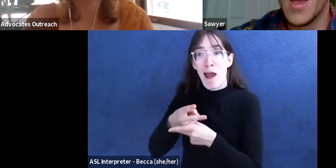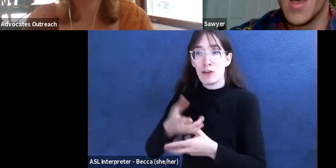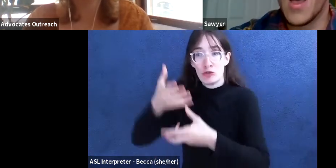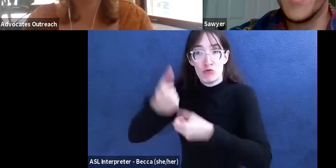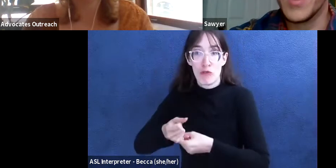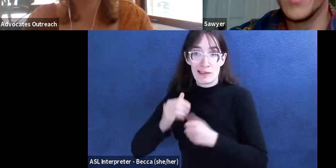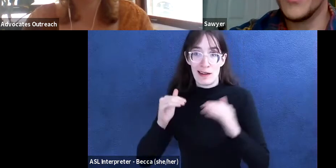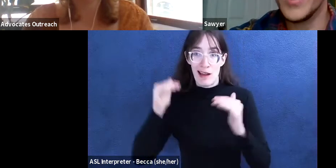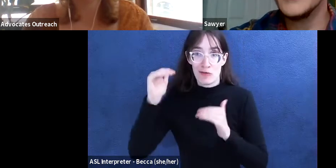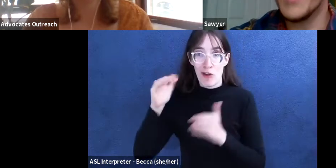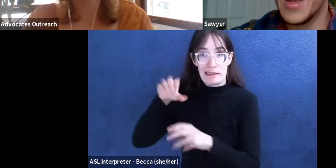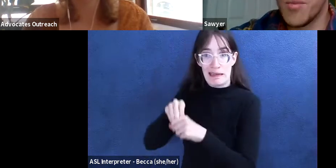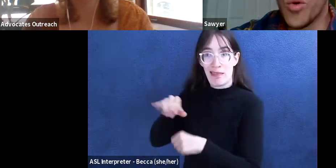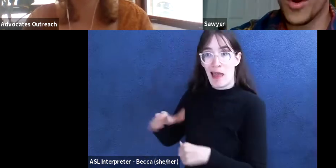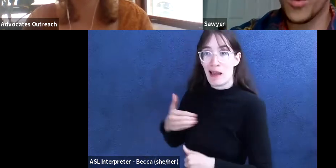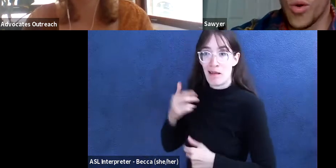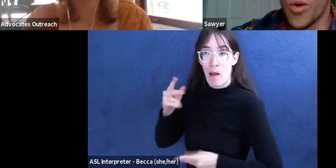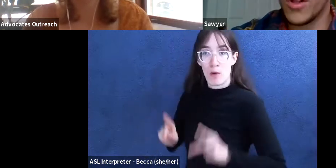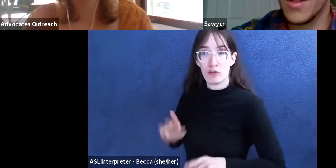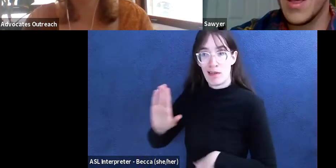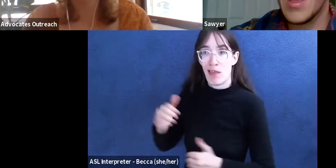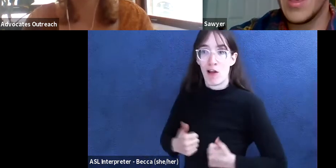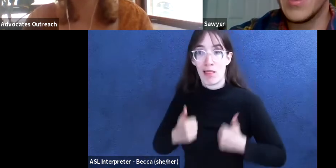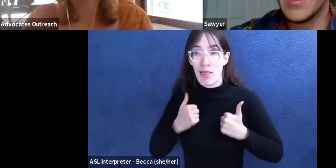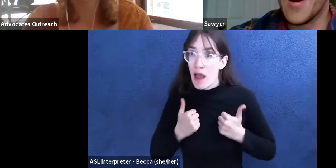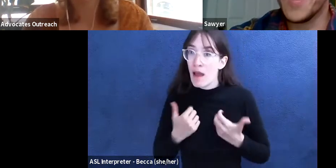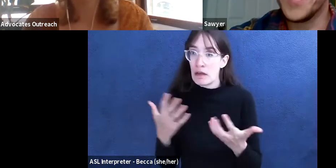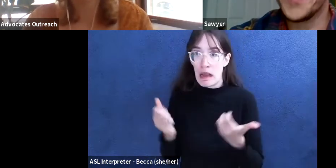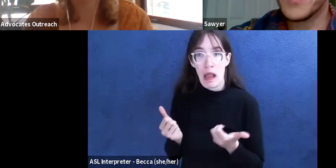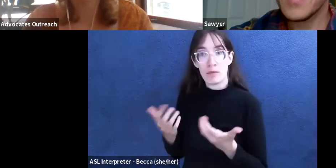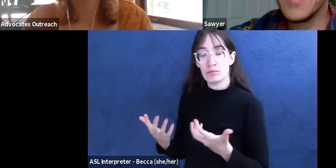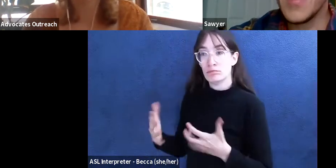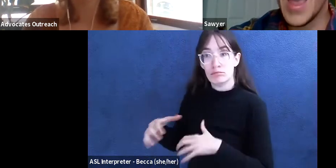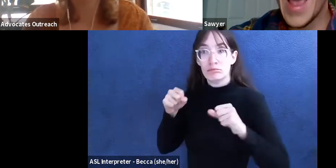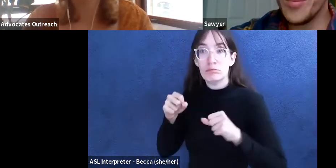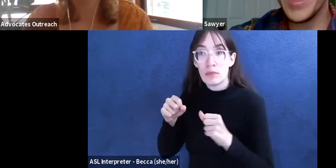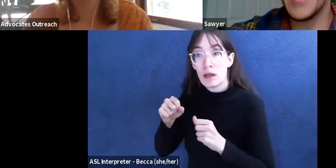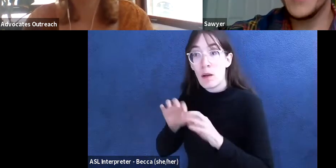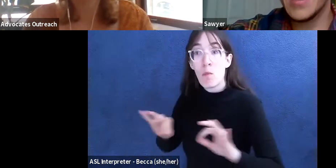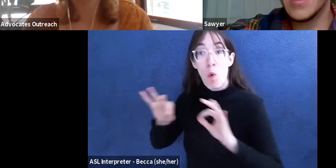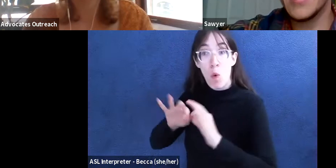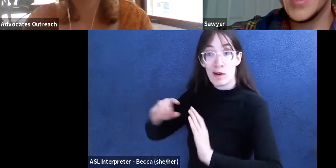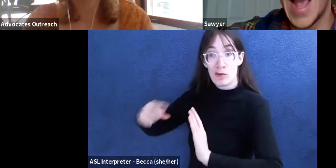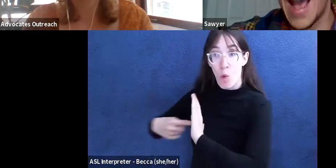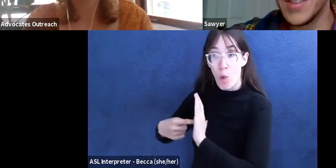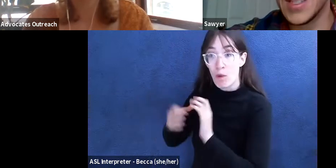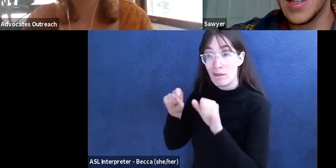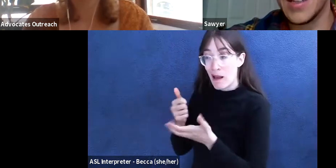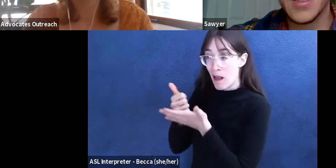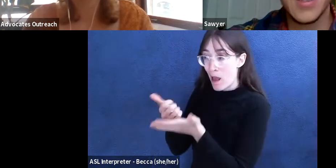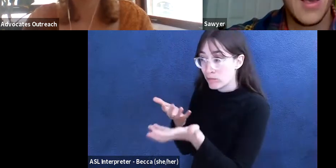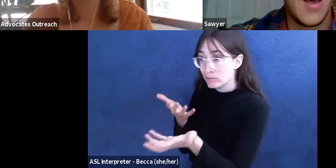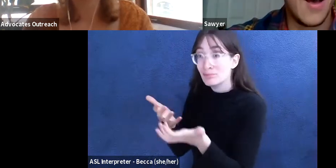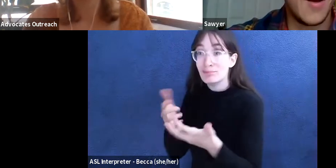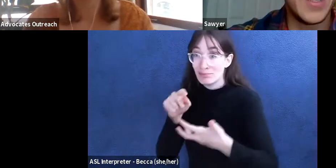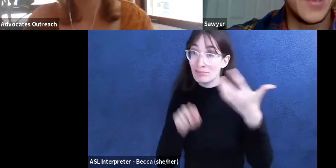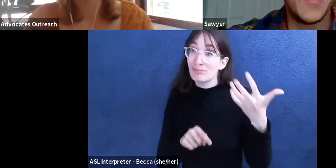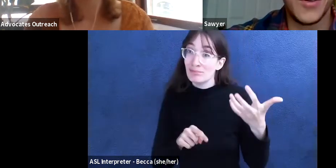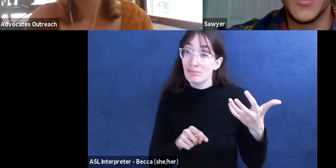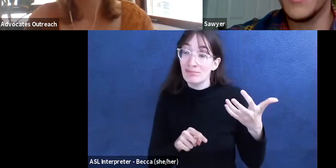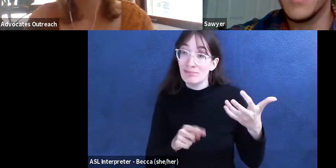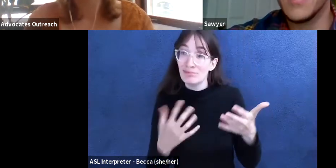that are held by just about everybody. And it's a lot of what I'm seeing people continuing to put in the